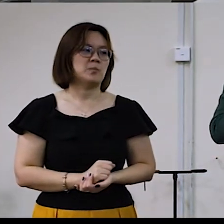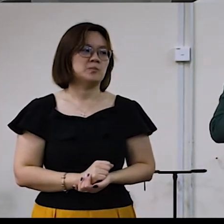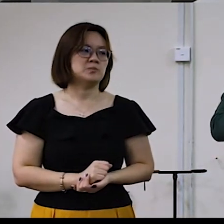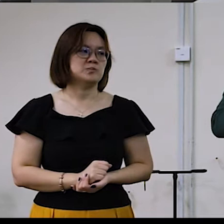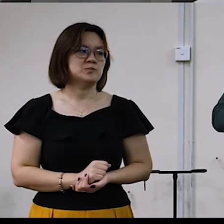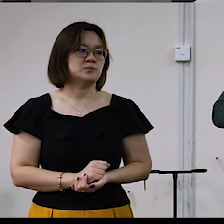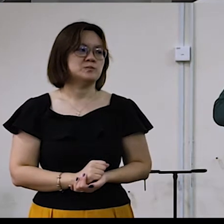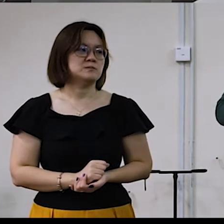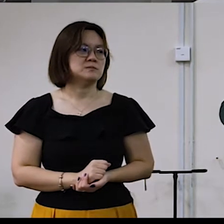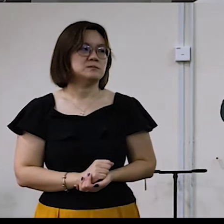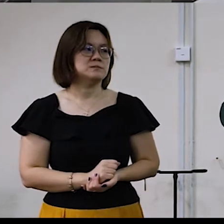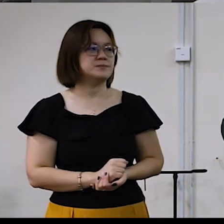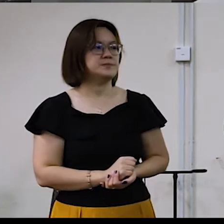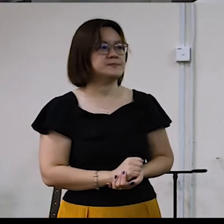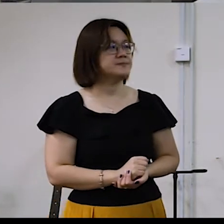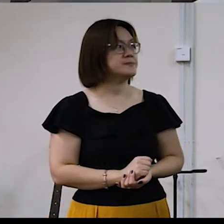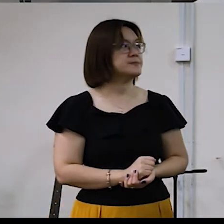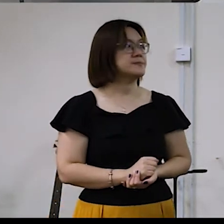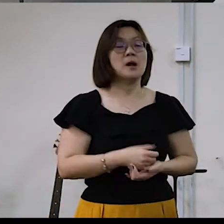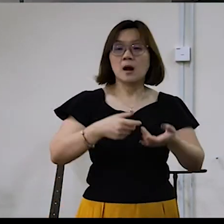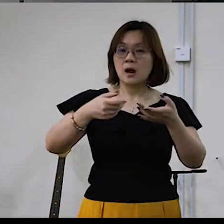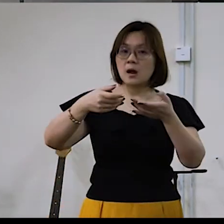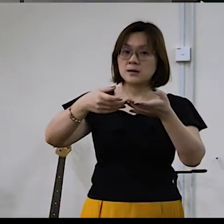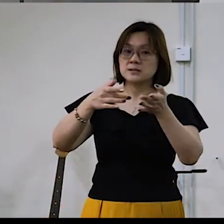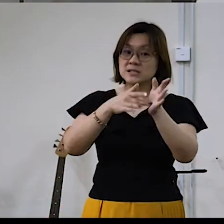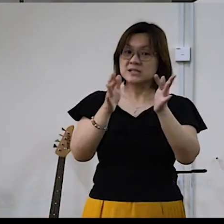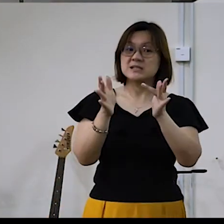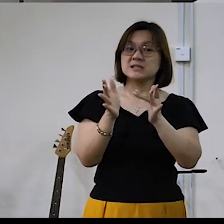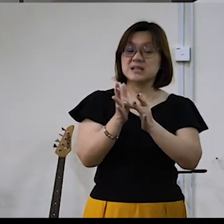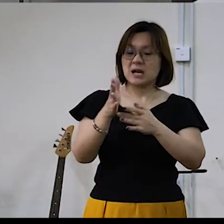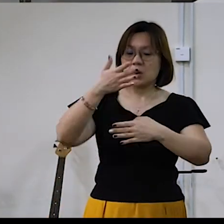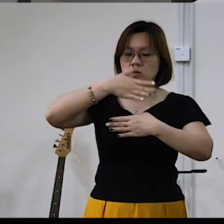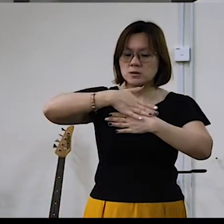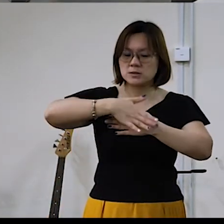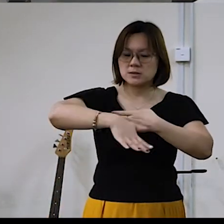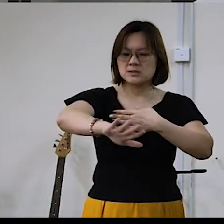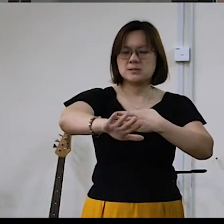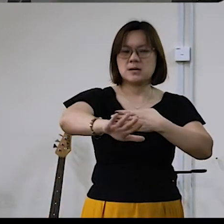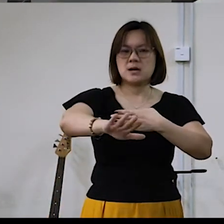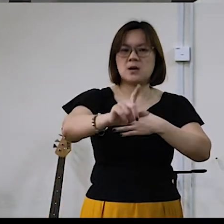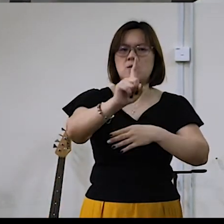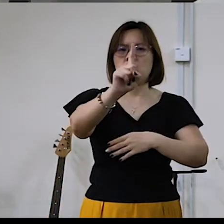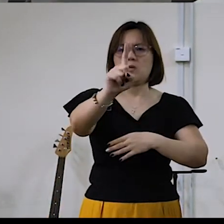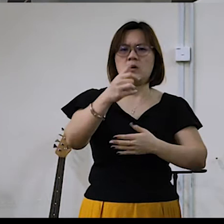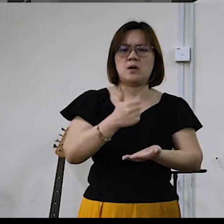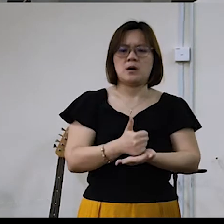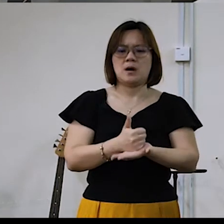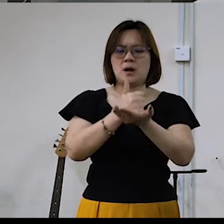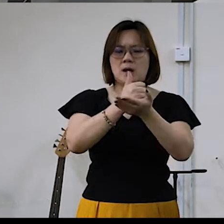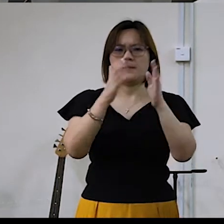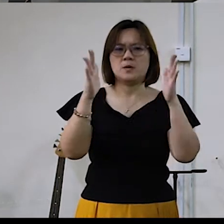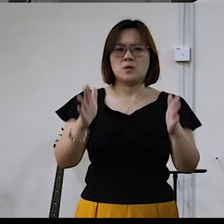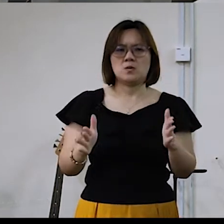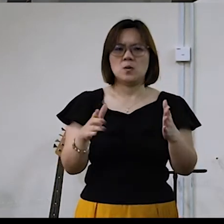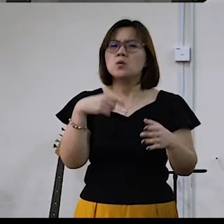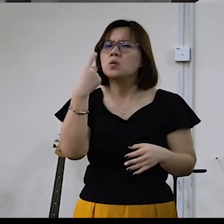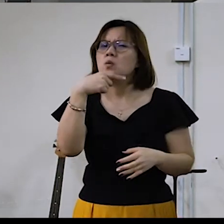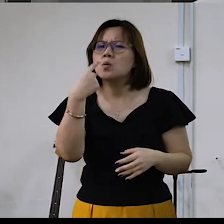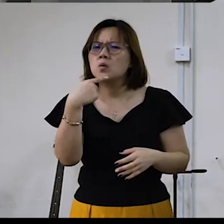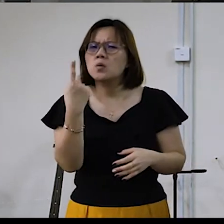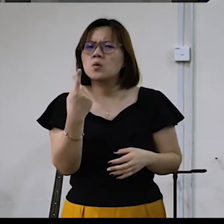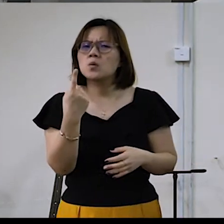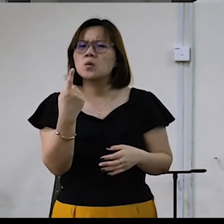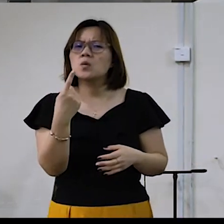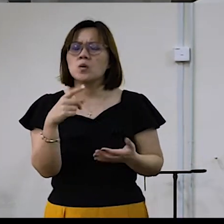I'm going to send you another helper. One more different person. Same God, but